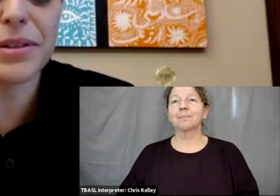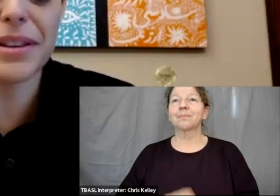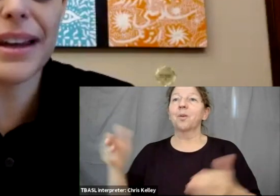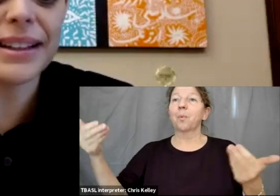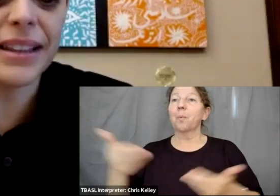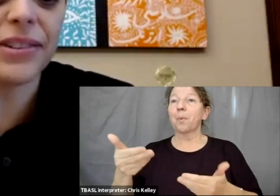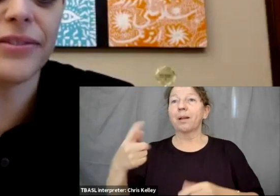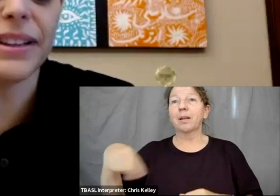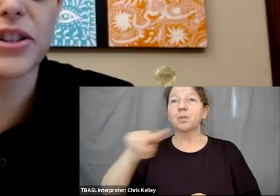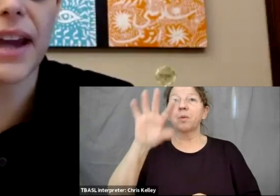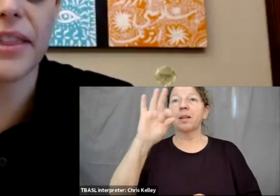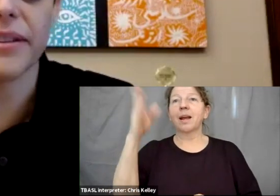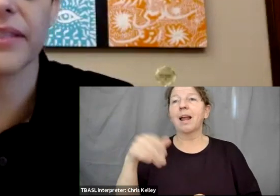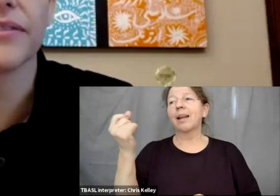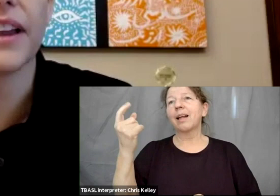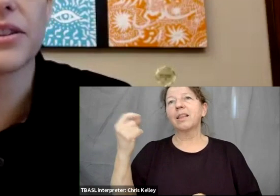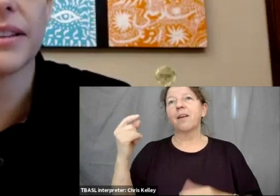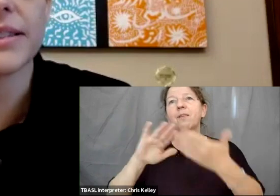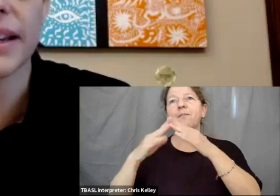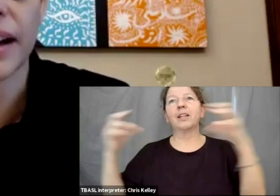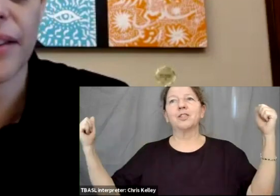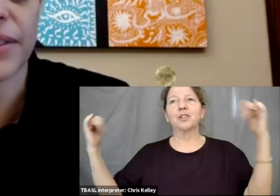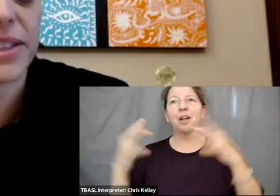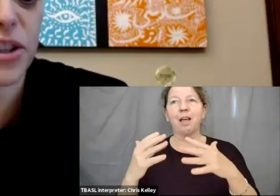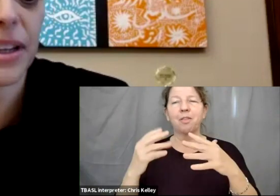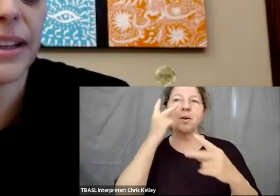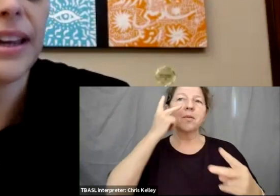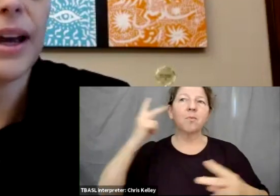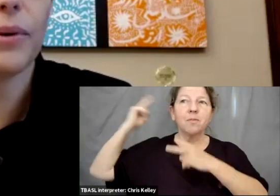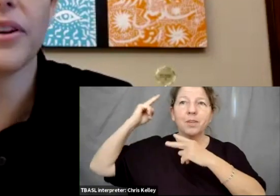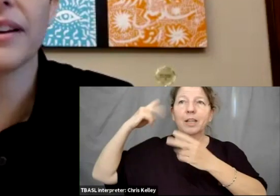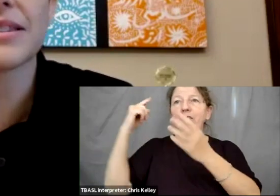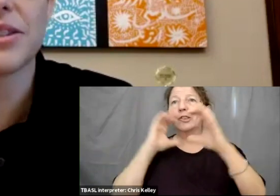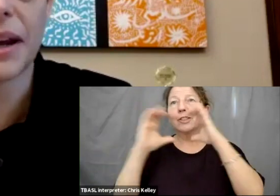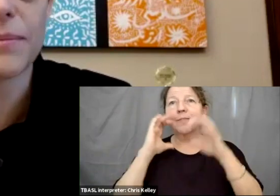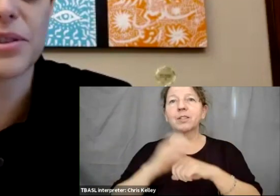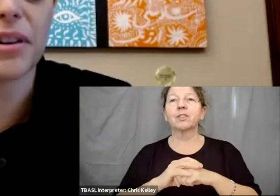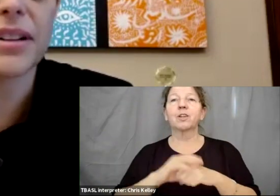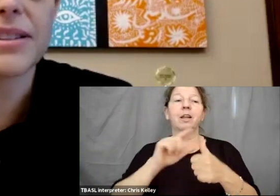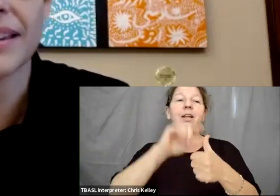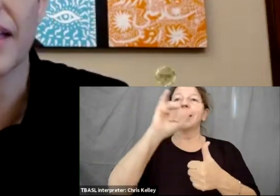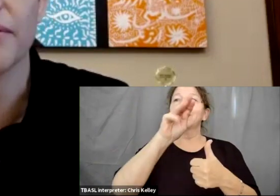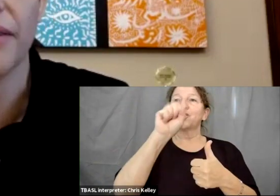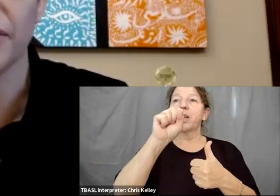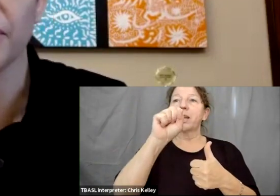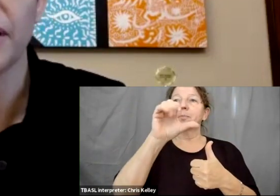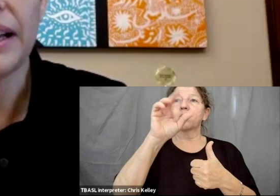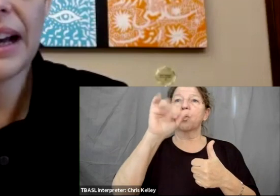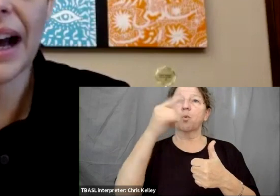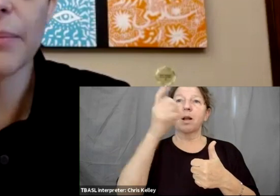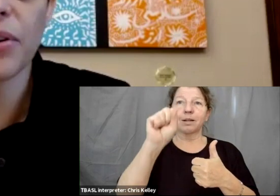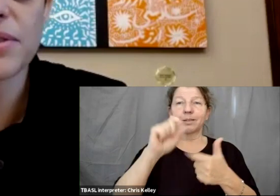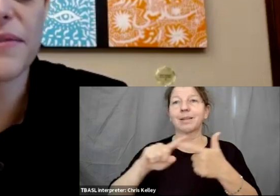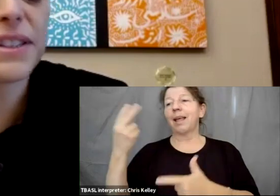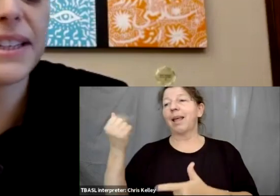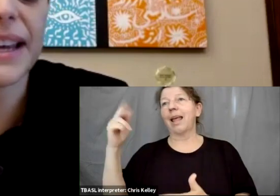Welcome to the 9/11 Village Gathering Reflections and Conversation with artists James Scruggs and Heather Raffo.